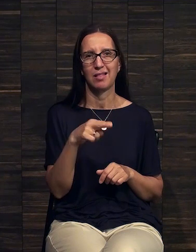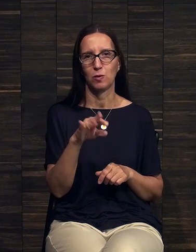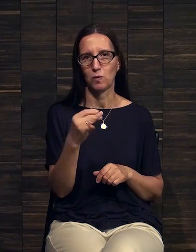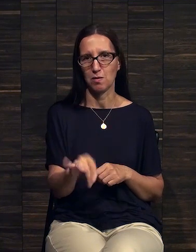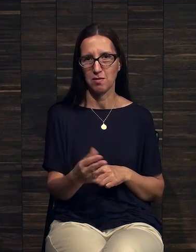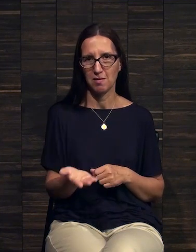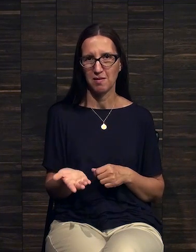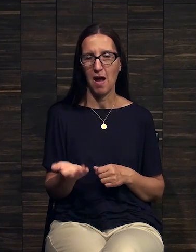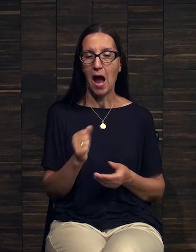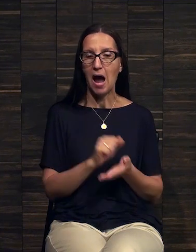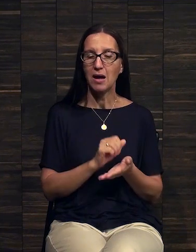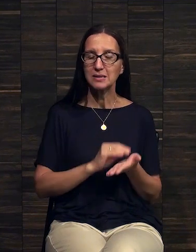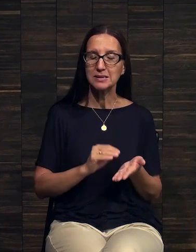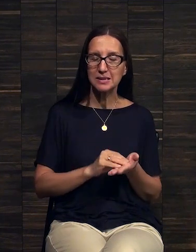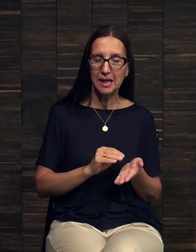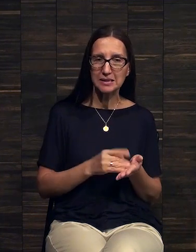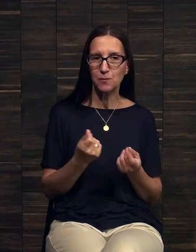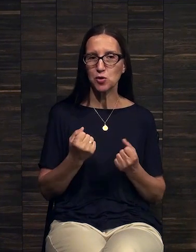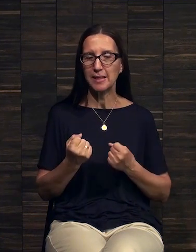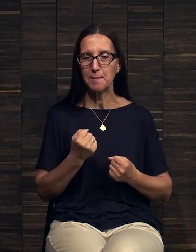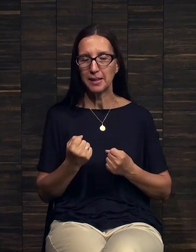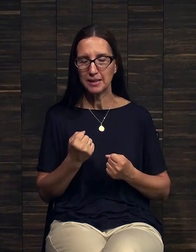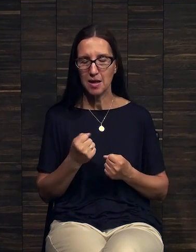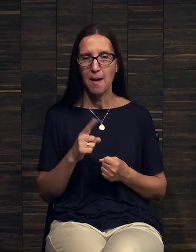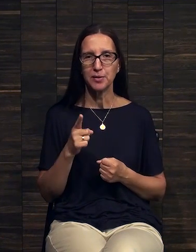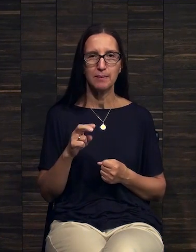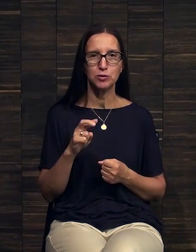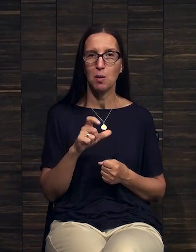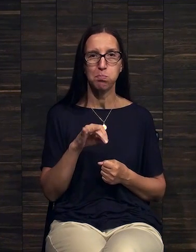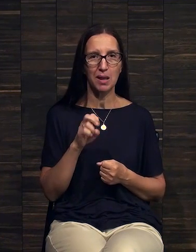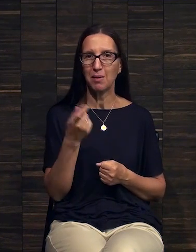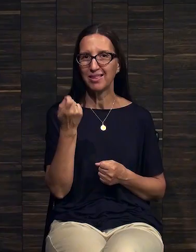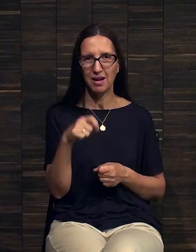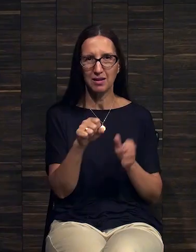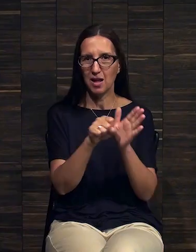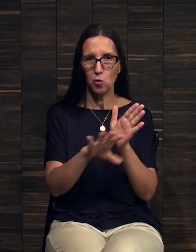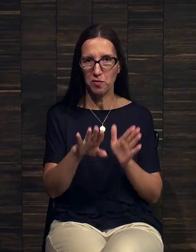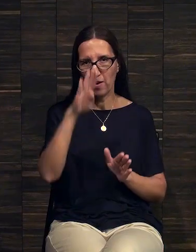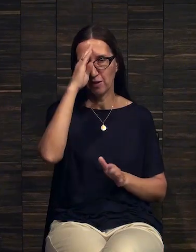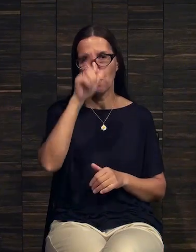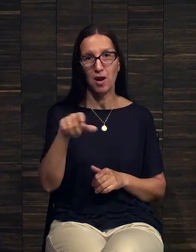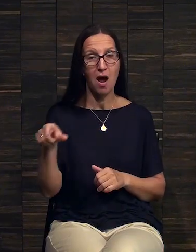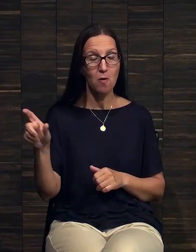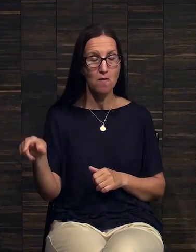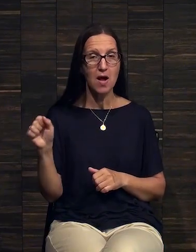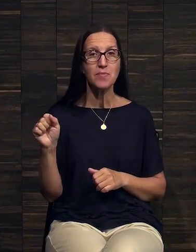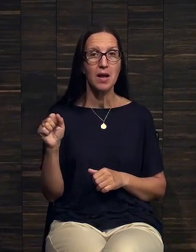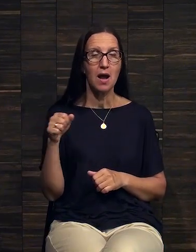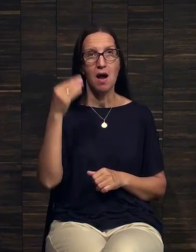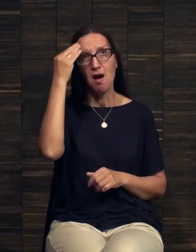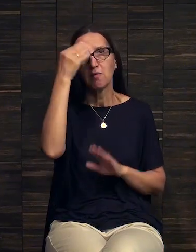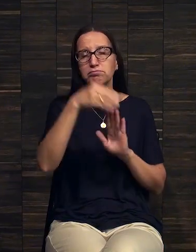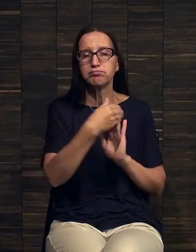Al-Qaeda. This is what he said. And they got strained a little bit because Batman never kills